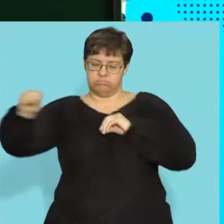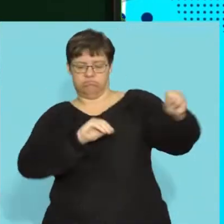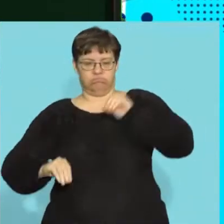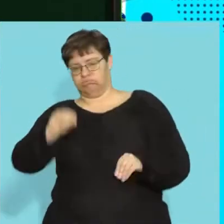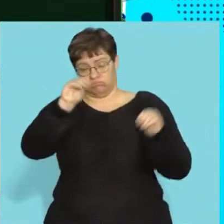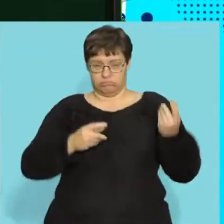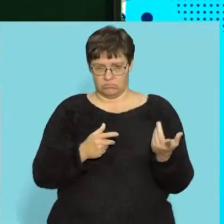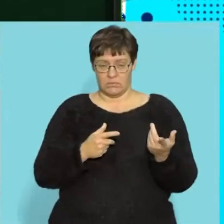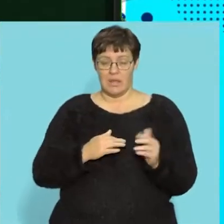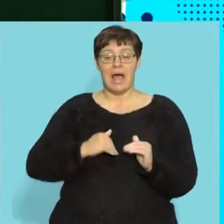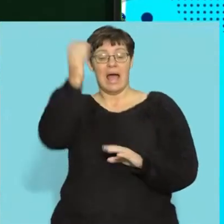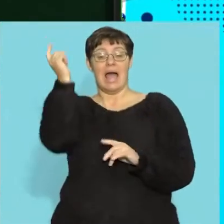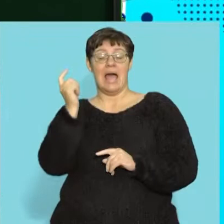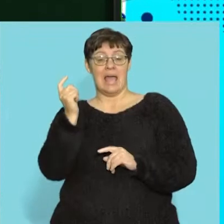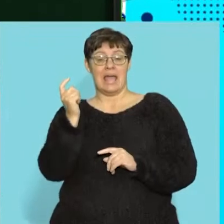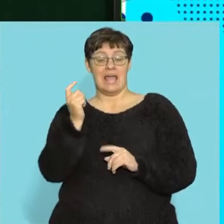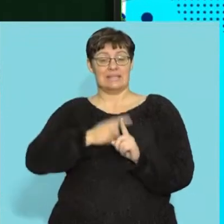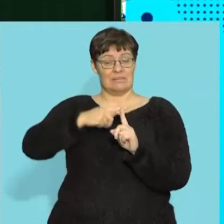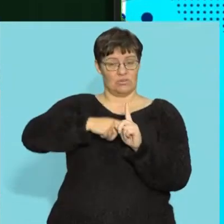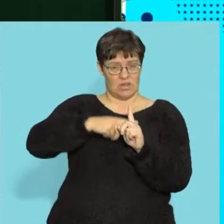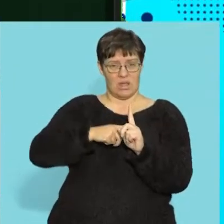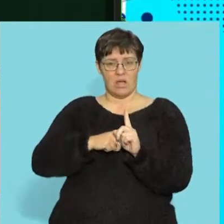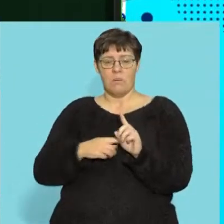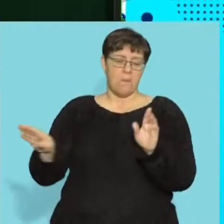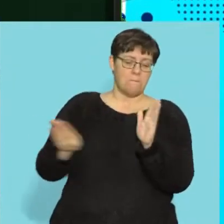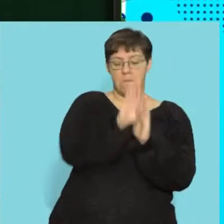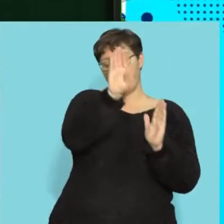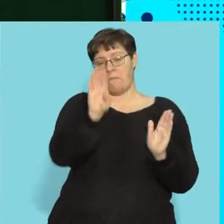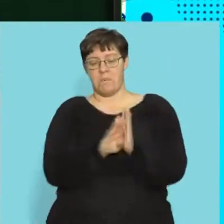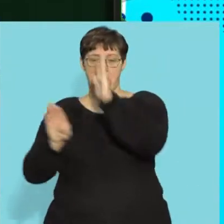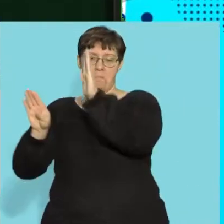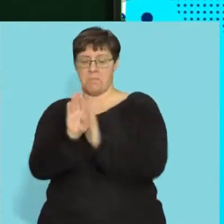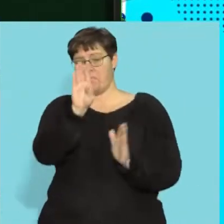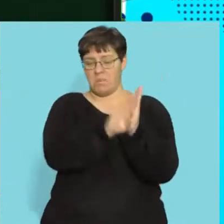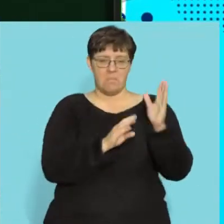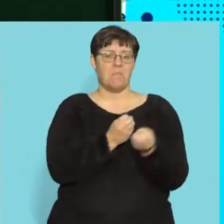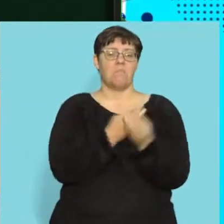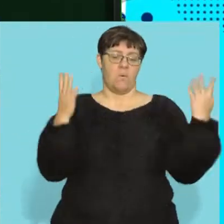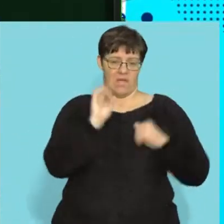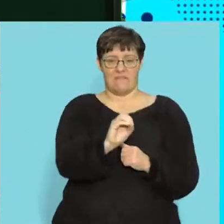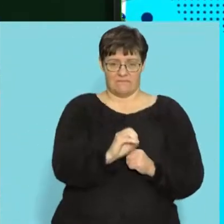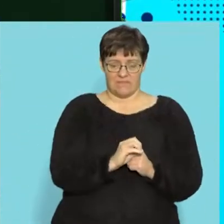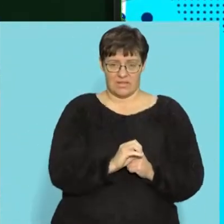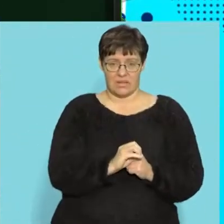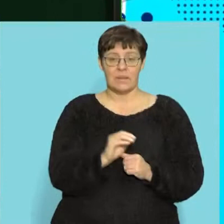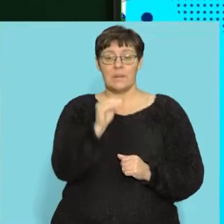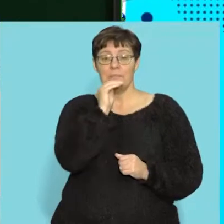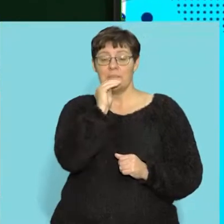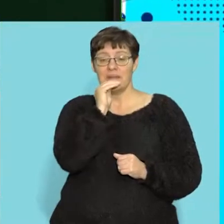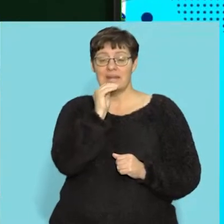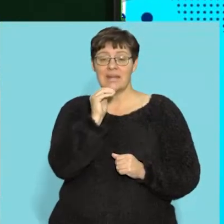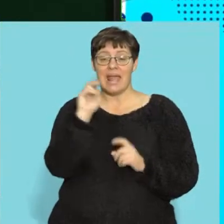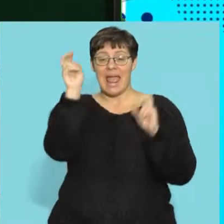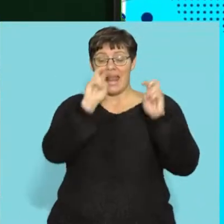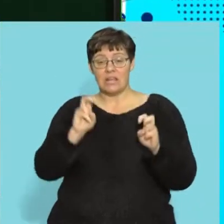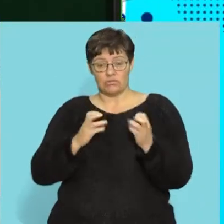temperature, there is bound to be greater disruptions or collisions which prevents the ease of flow in terms of those